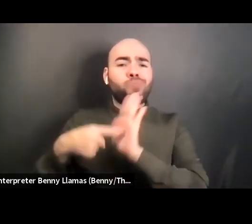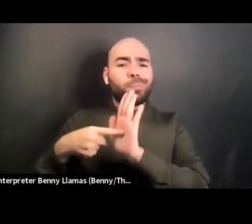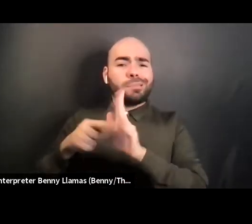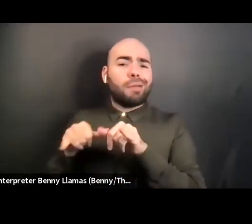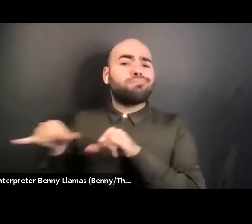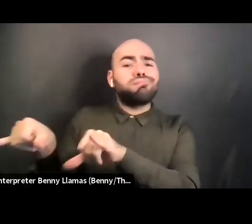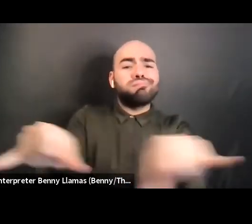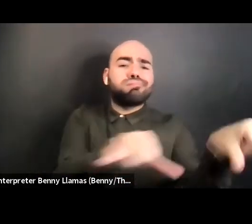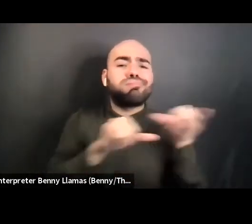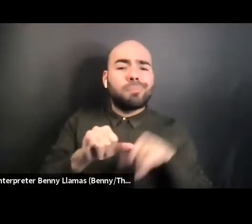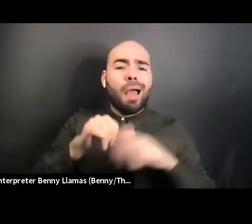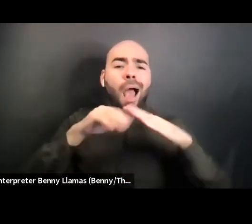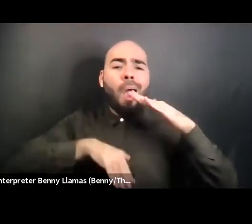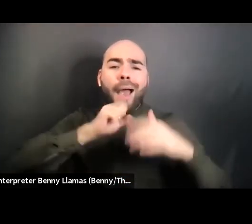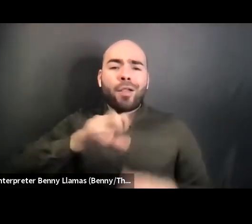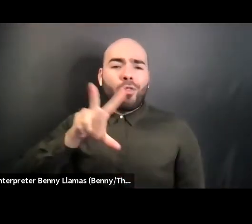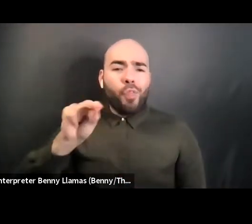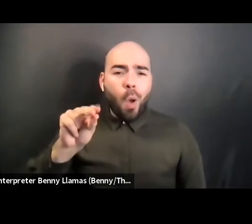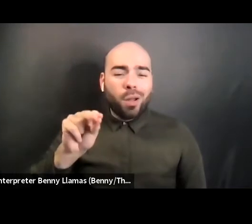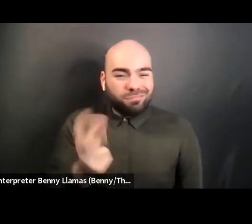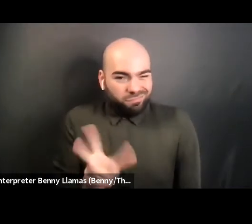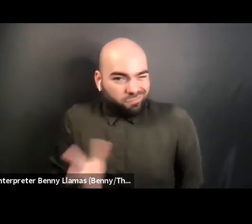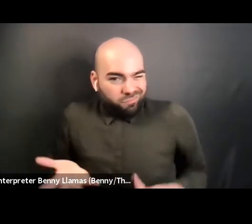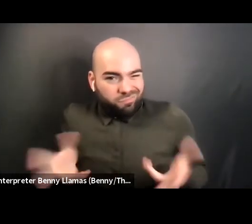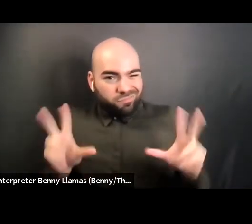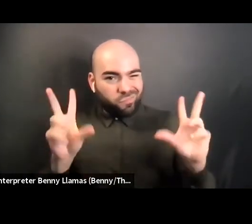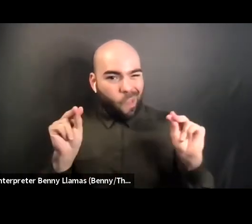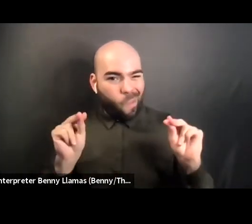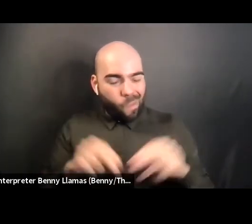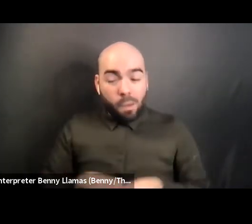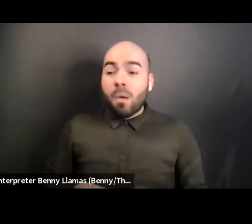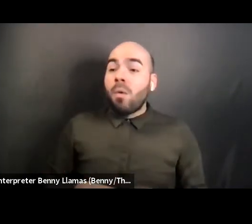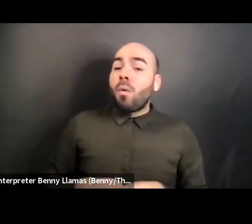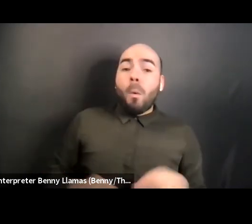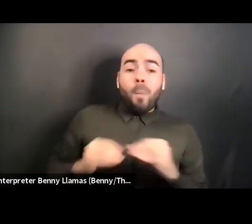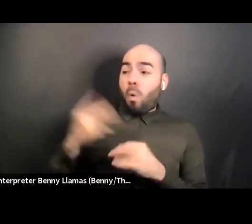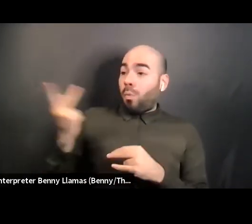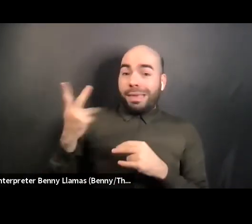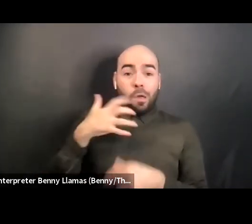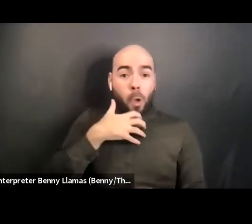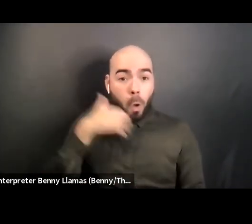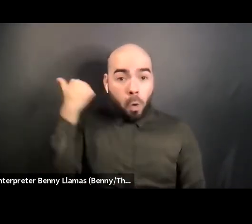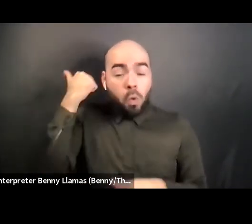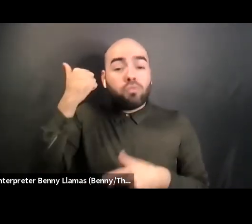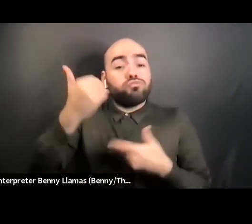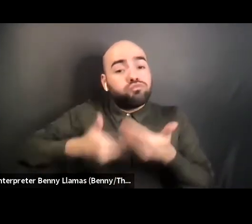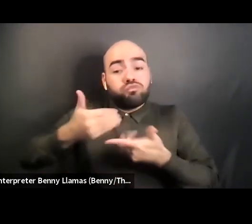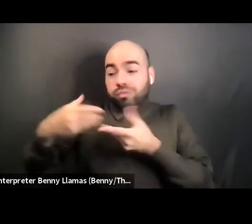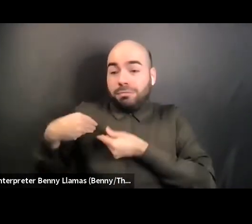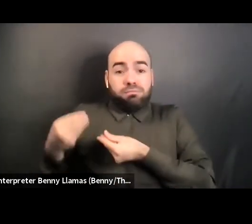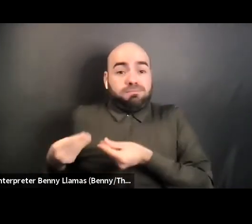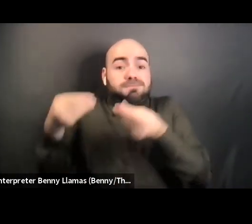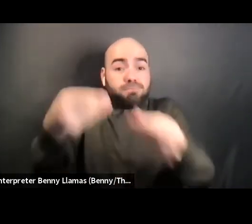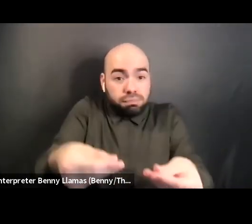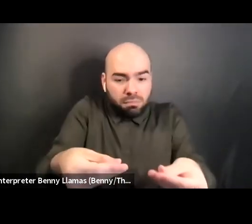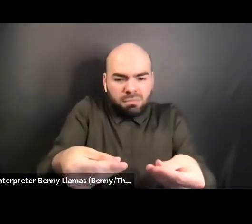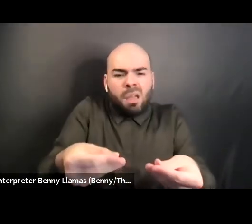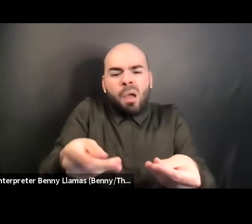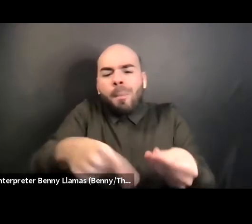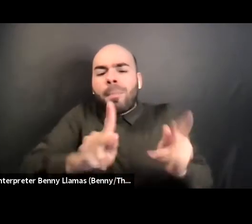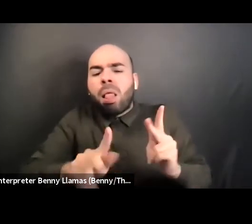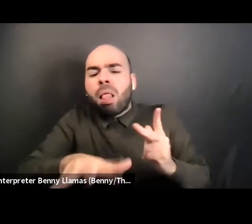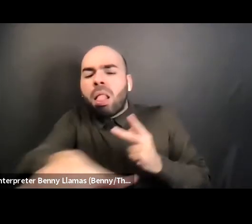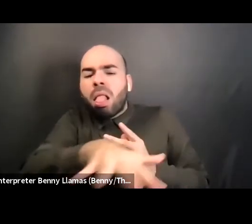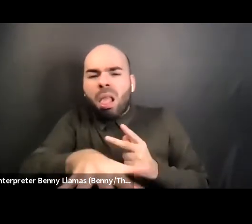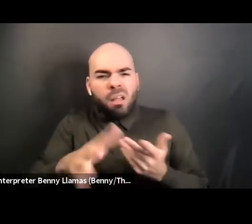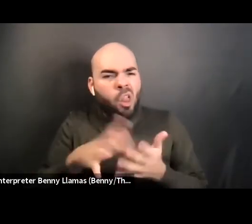And we know that there is more to learn when we pass the mic, that solutions lie in our shared knowledge. So today,